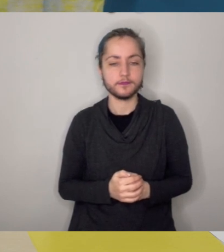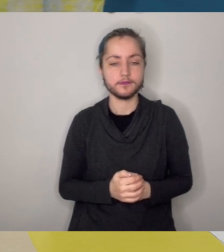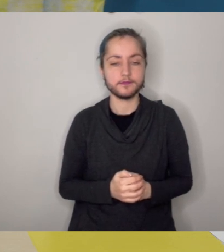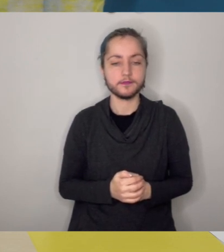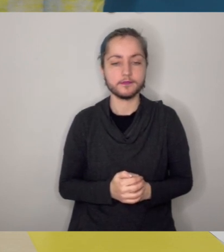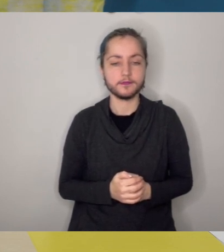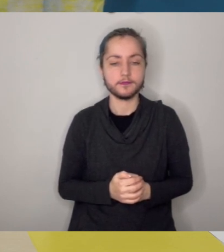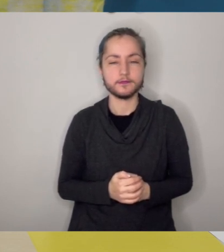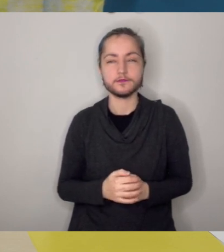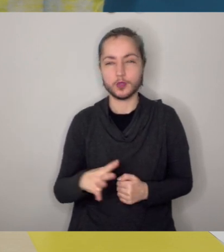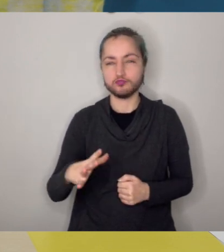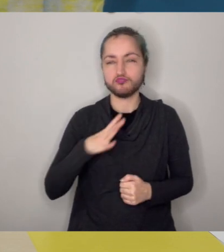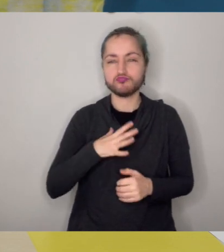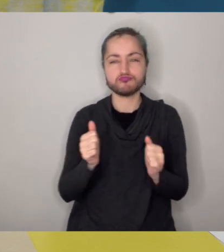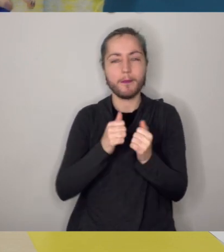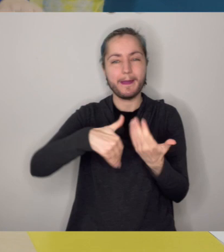Then